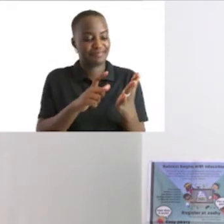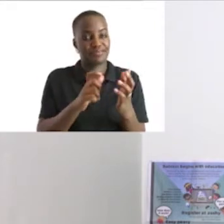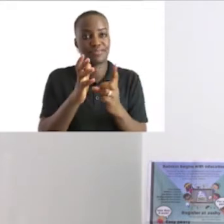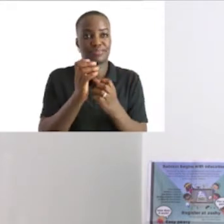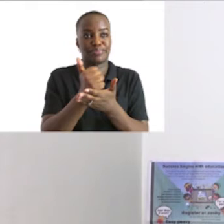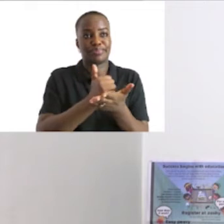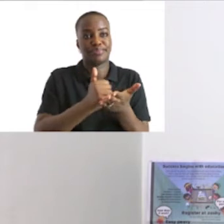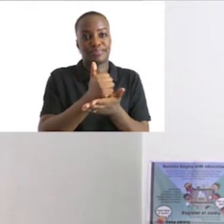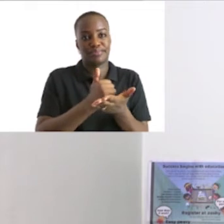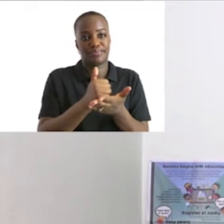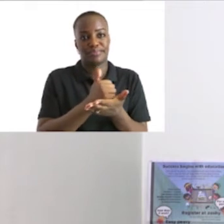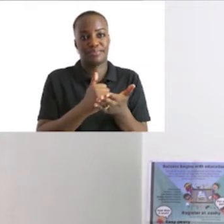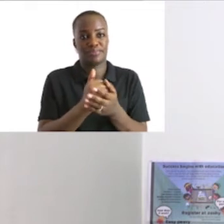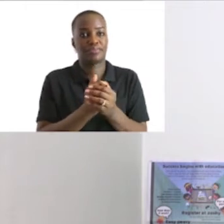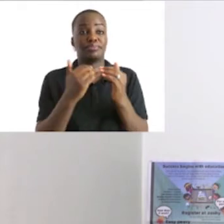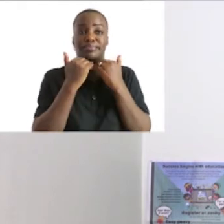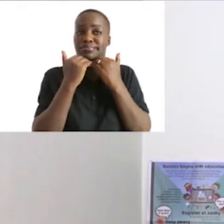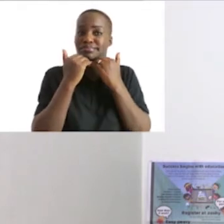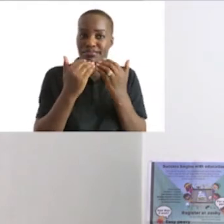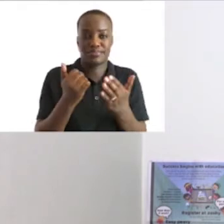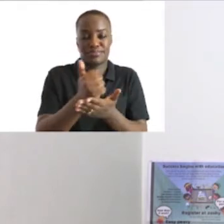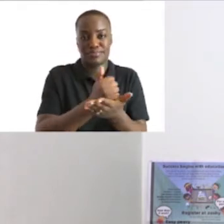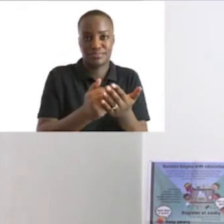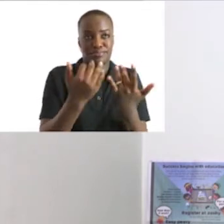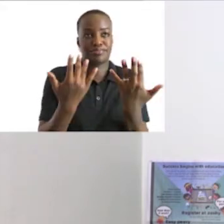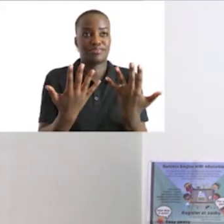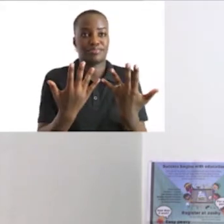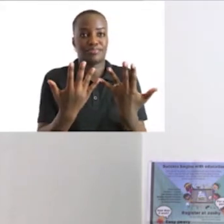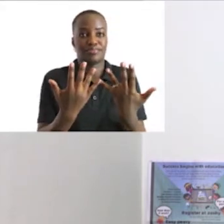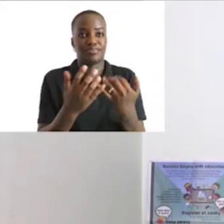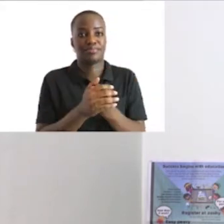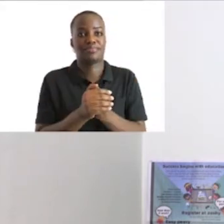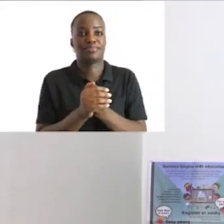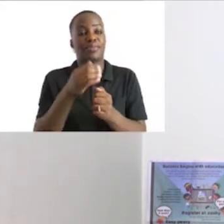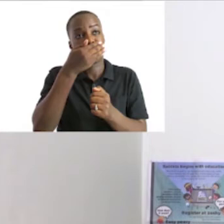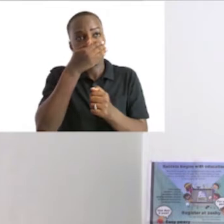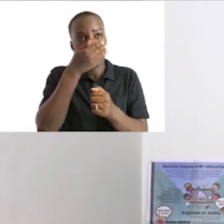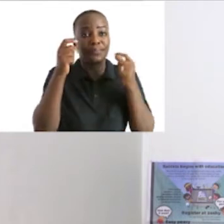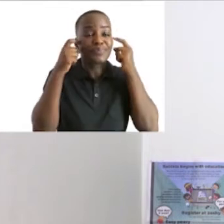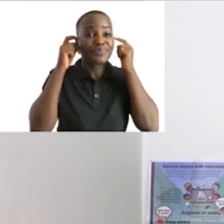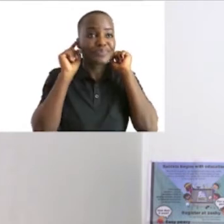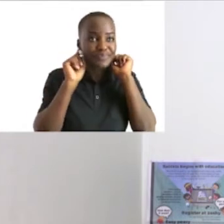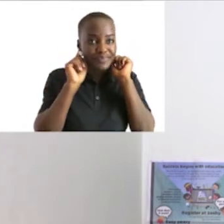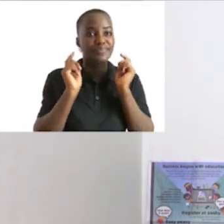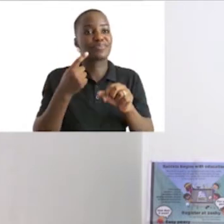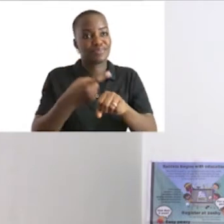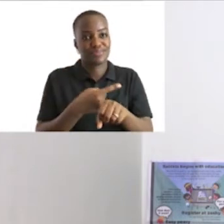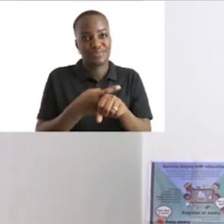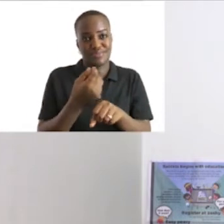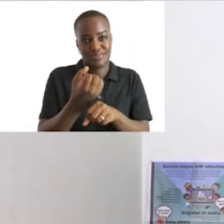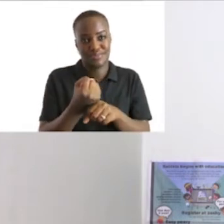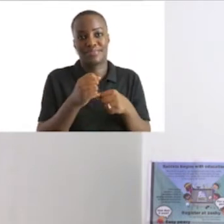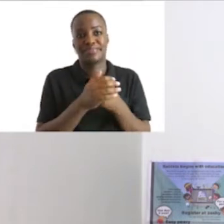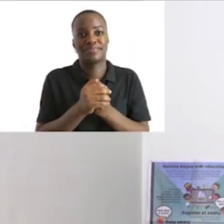hands. Remember, it is important to sanitize your hands and wear your mask wherever you go, as well as to